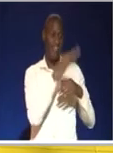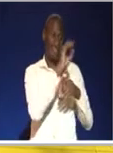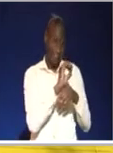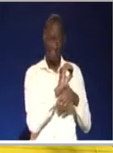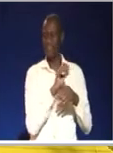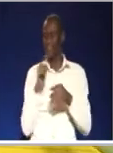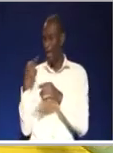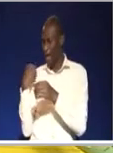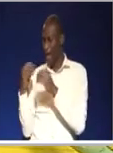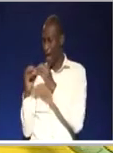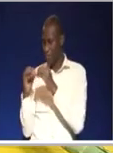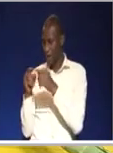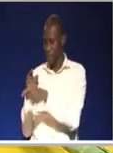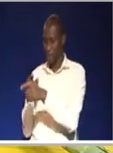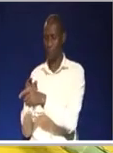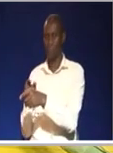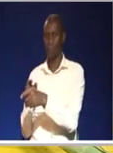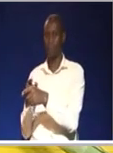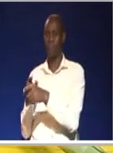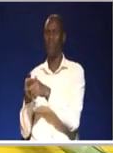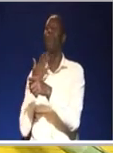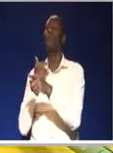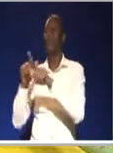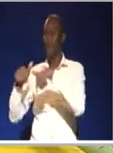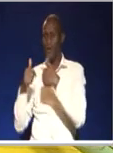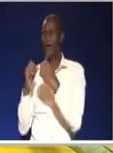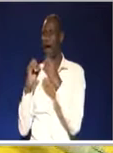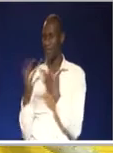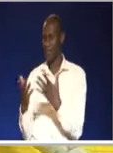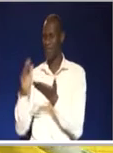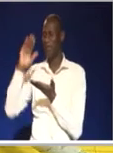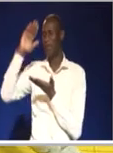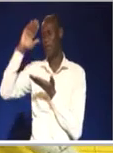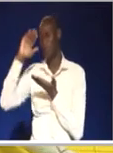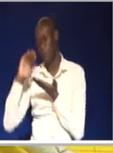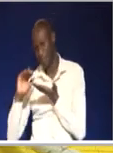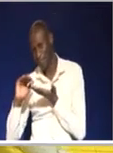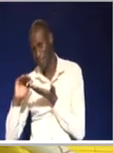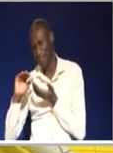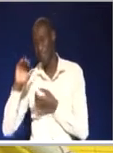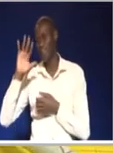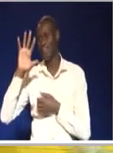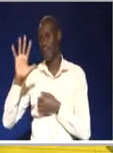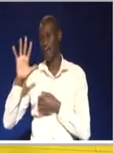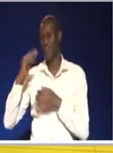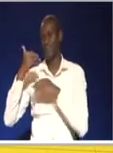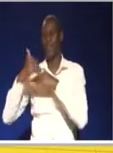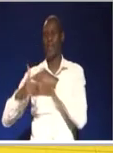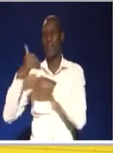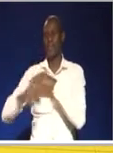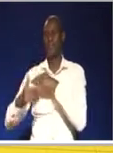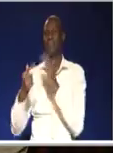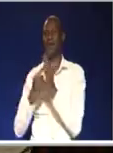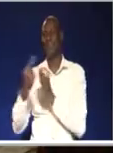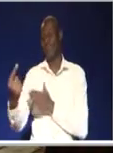the quantity demanded for loaves of bread reduced to 5 loaves per week.